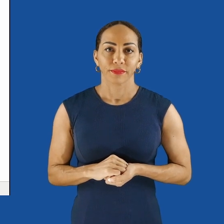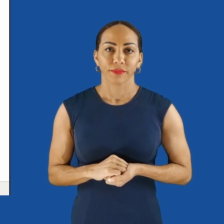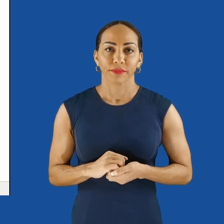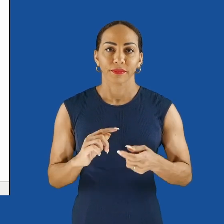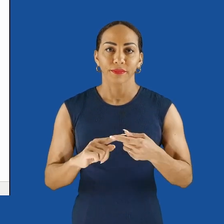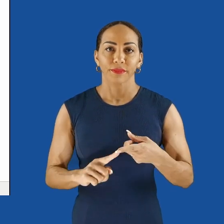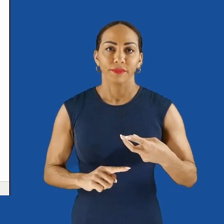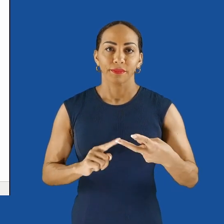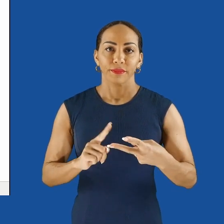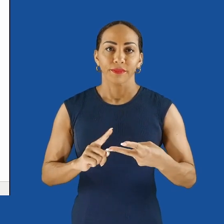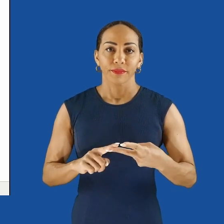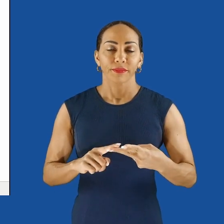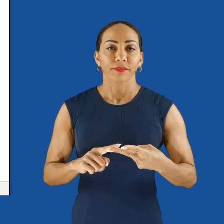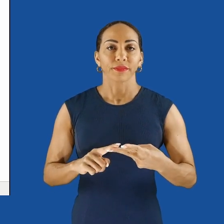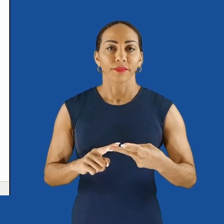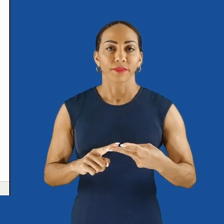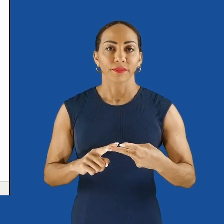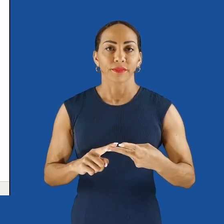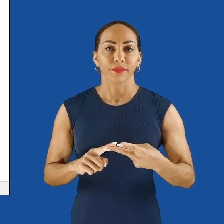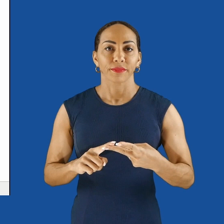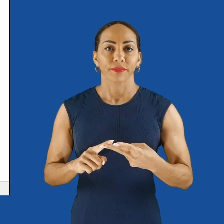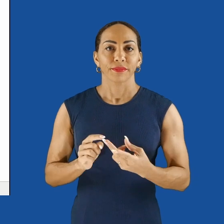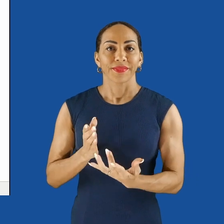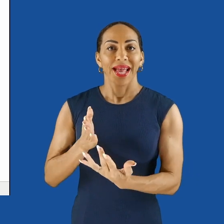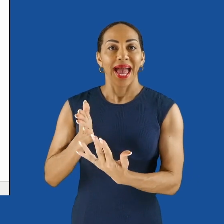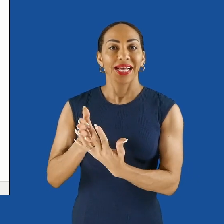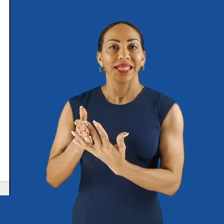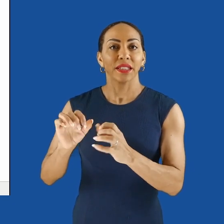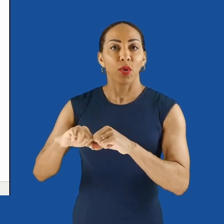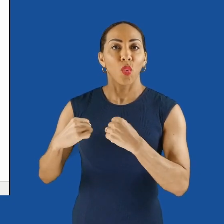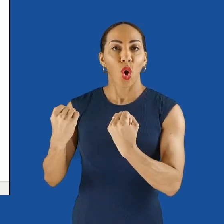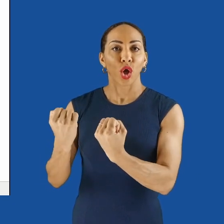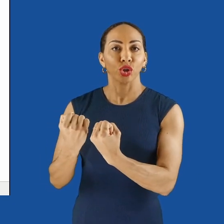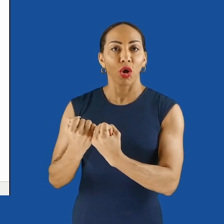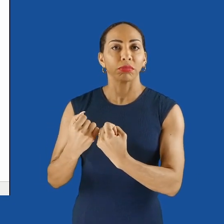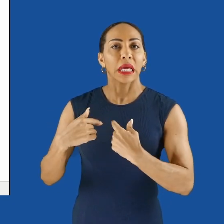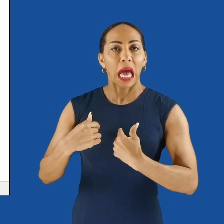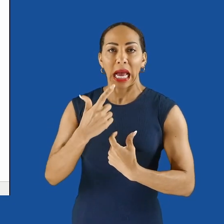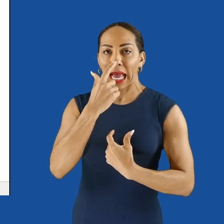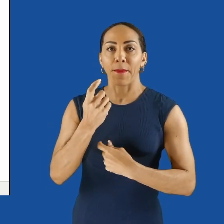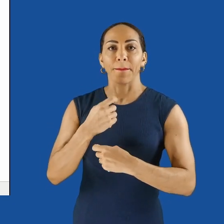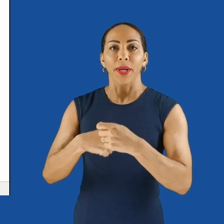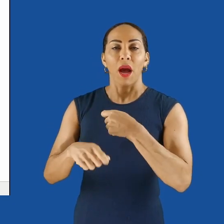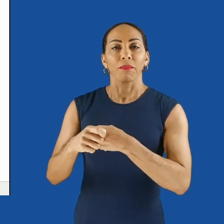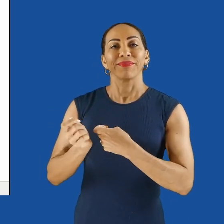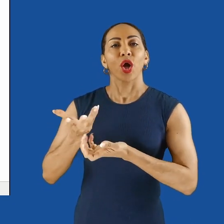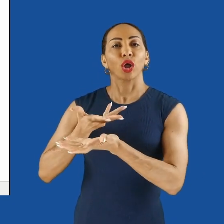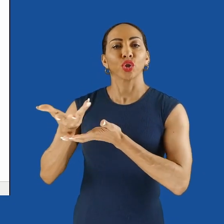I also do consultancy around accessible workshops and exhibitions.